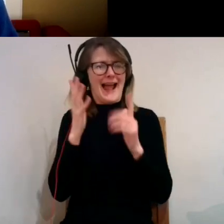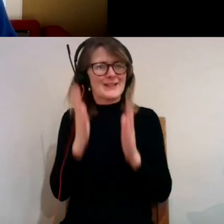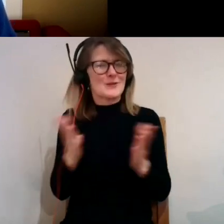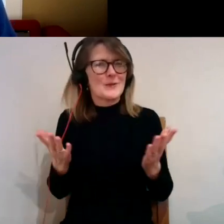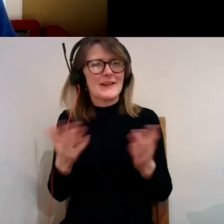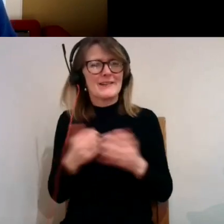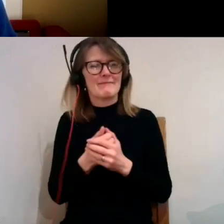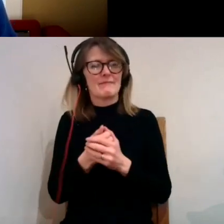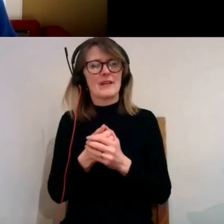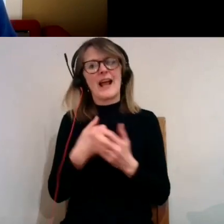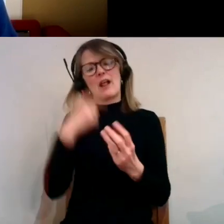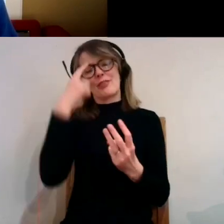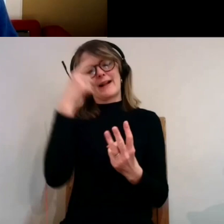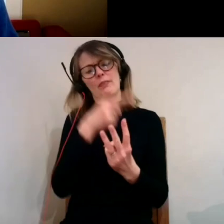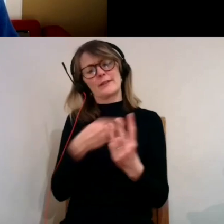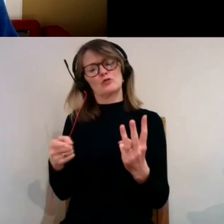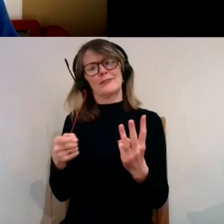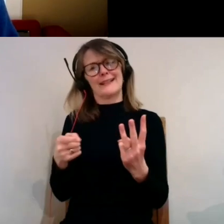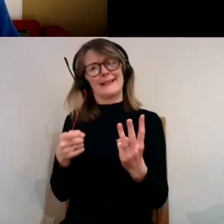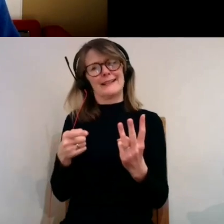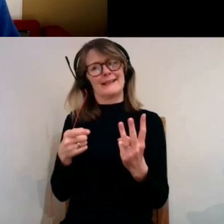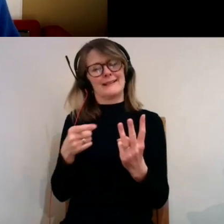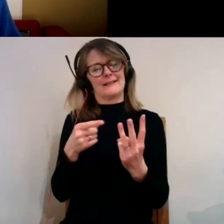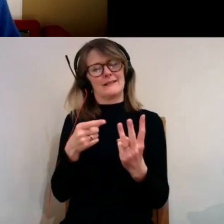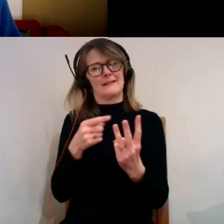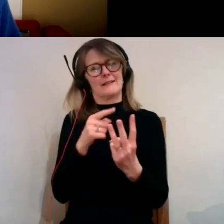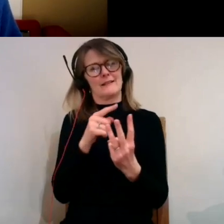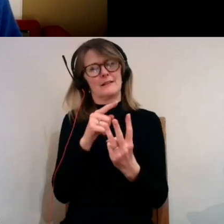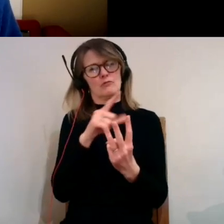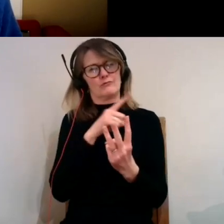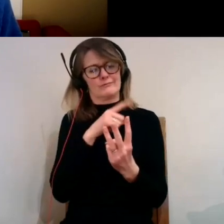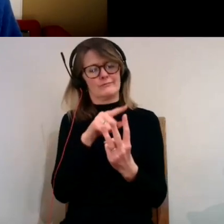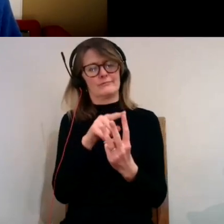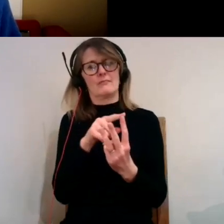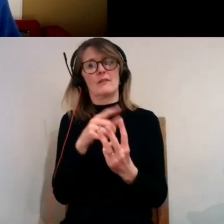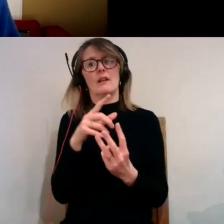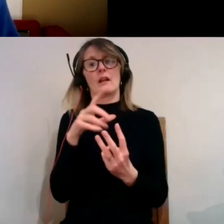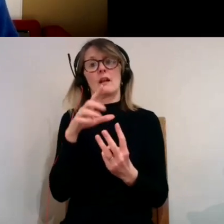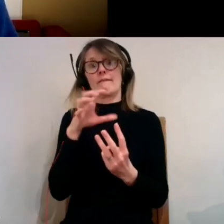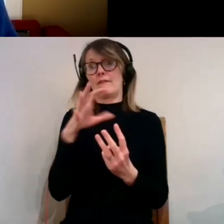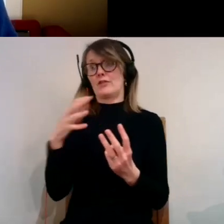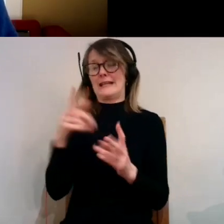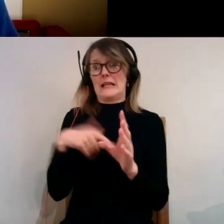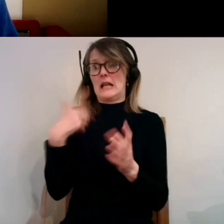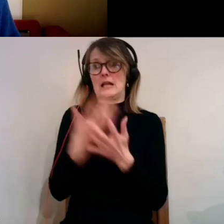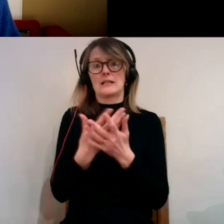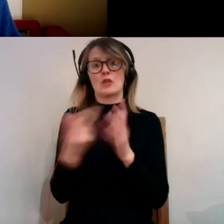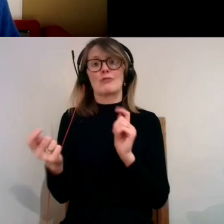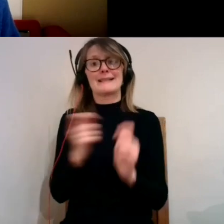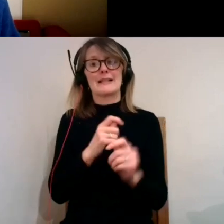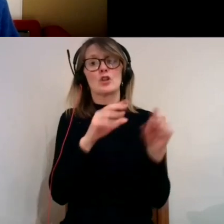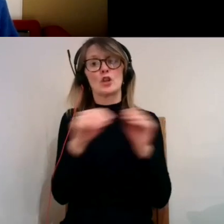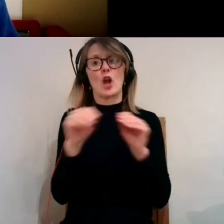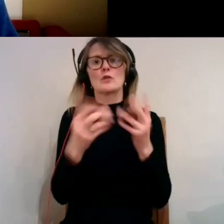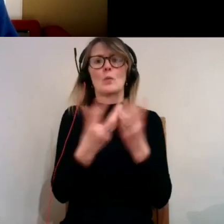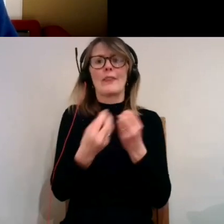work that have just been outlined to you. So having spent about 15 years as a transition coach with new diocesan